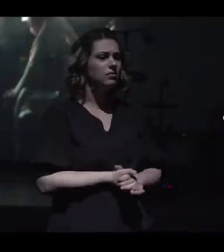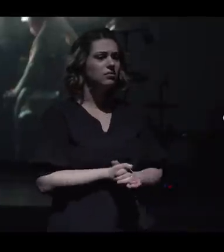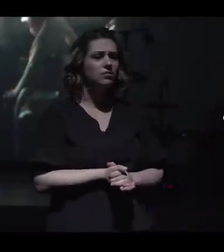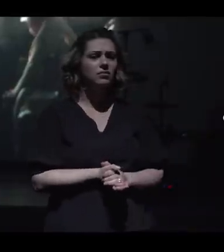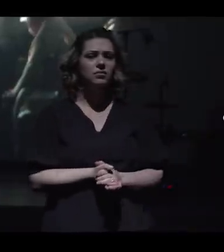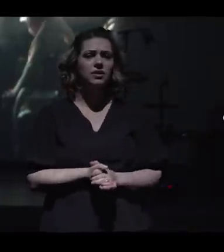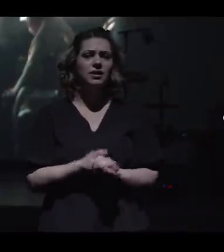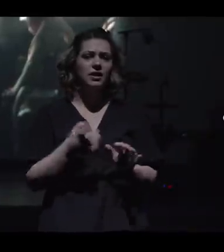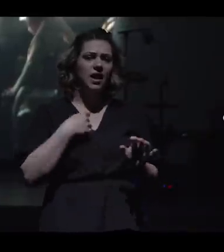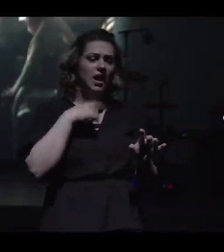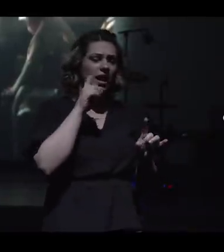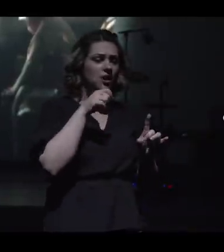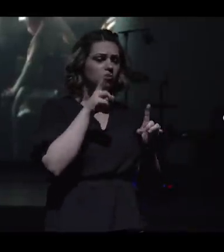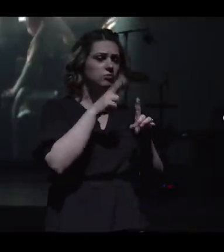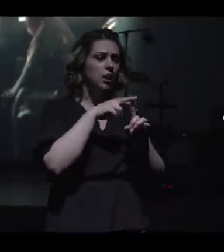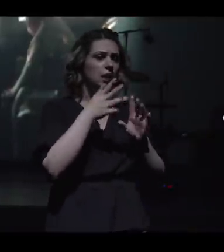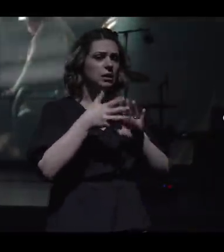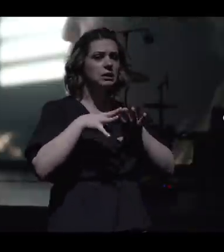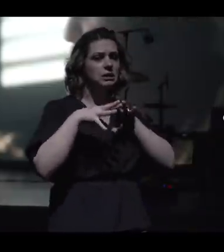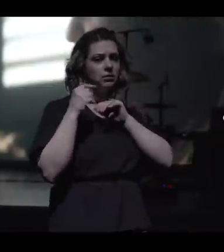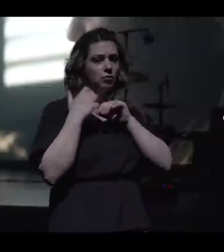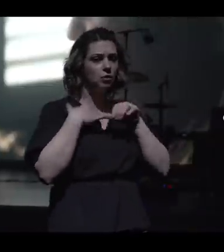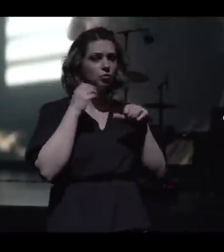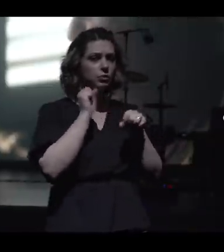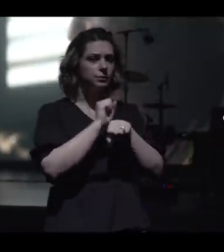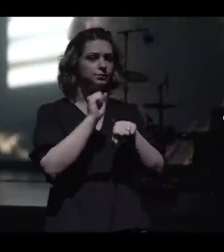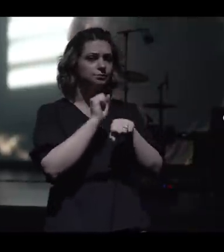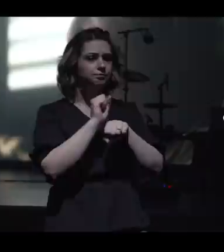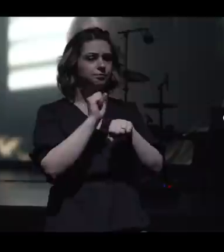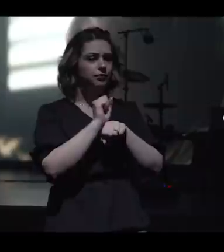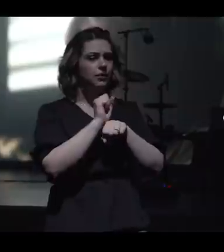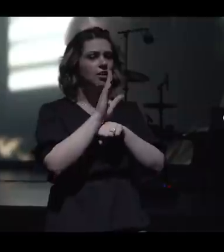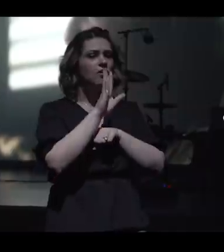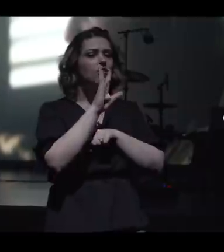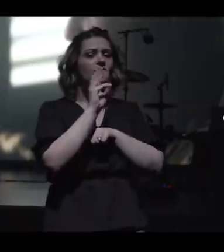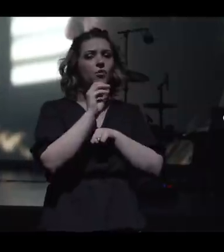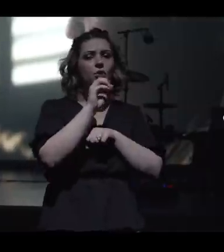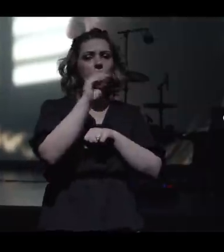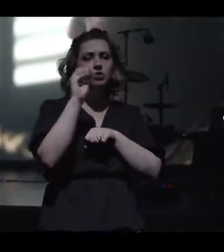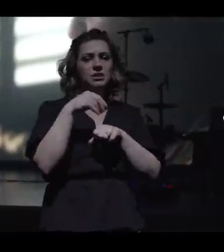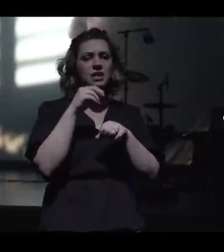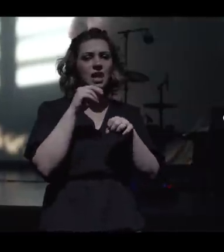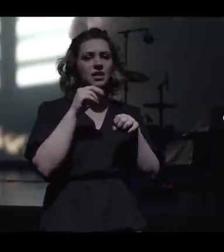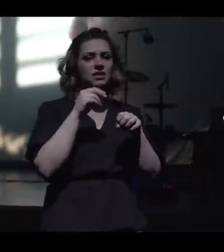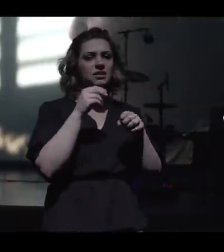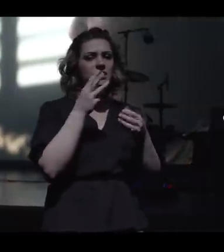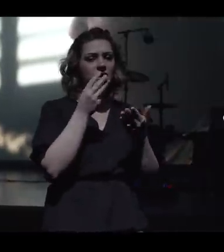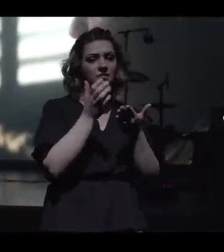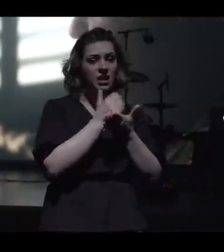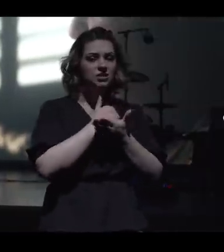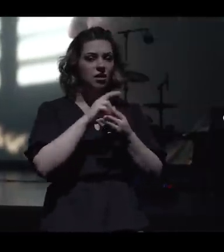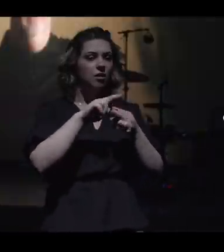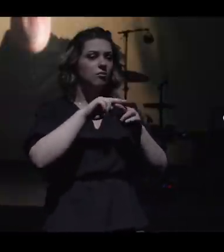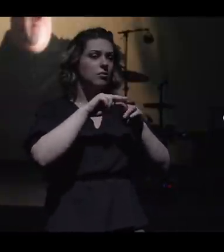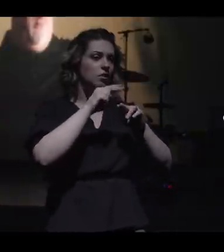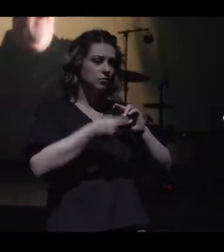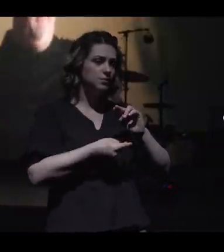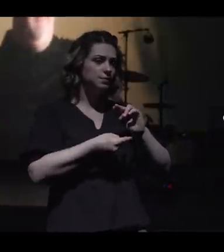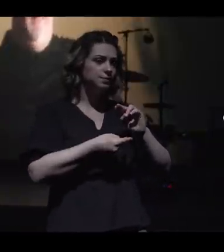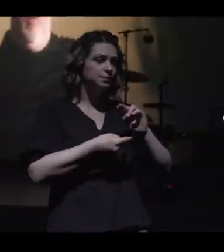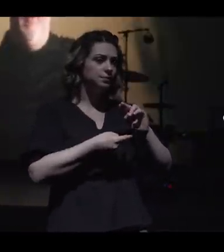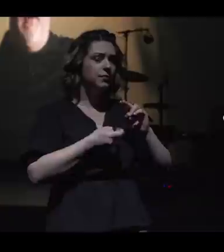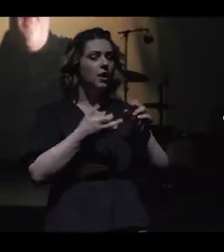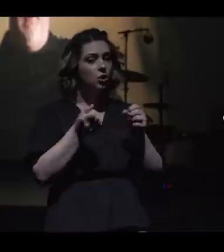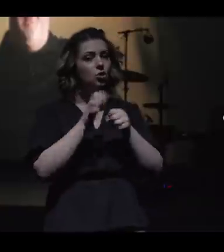I had to go on leave. We lost 40% of our income. Then COVID hit. My